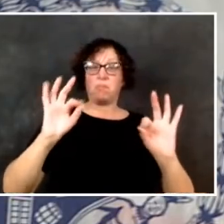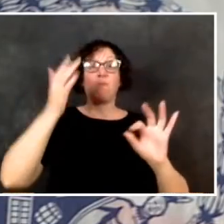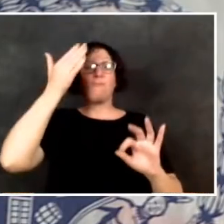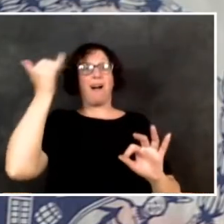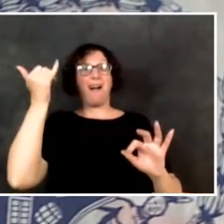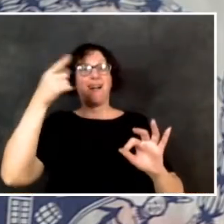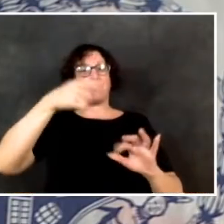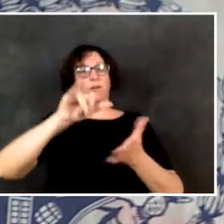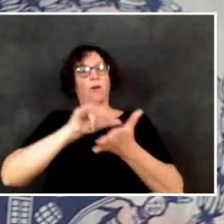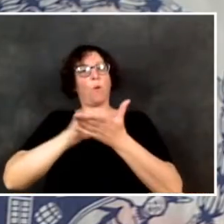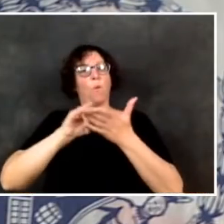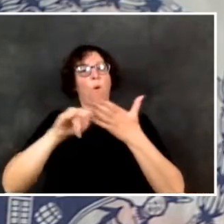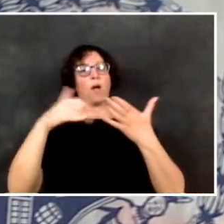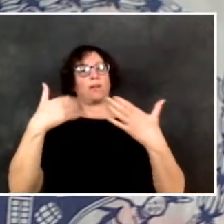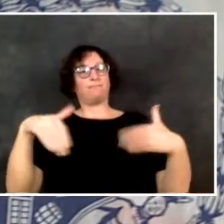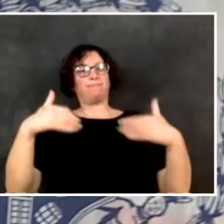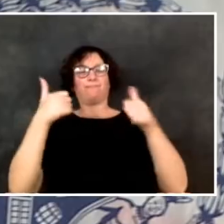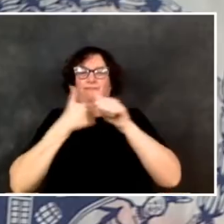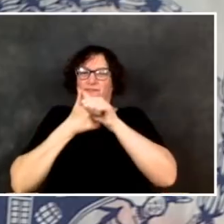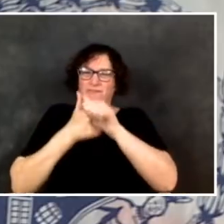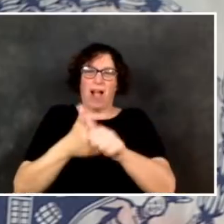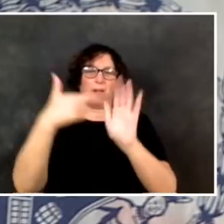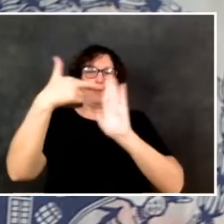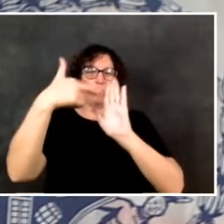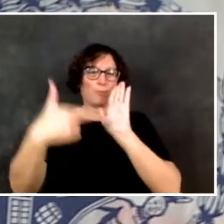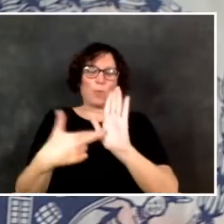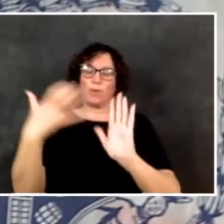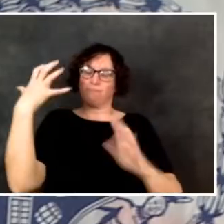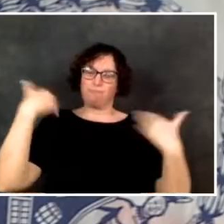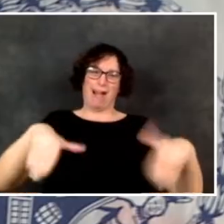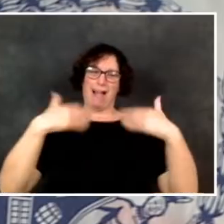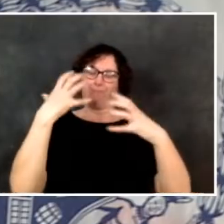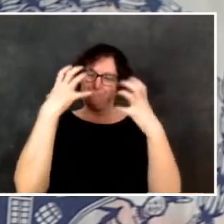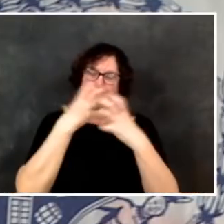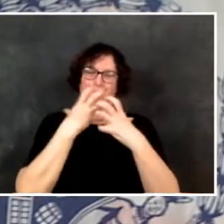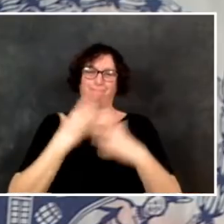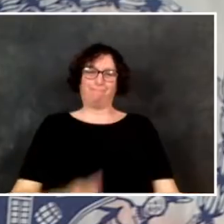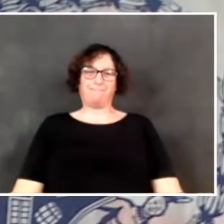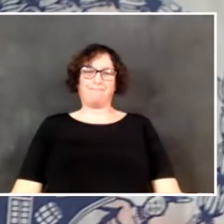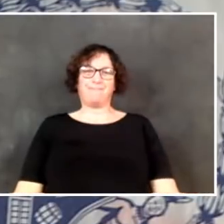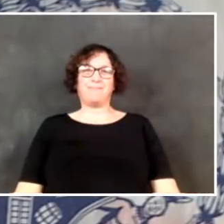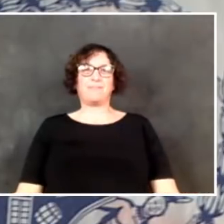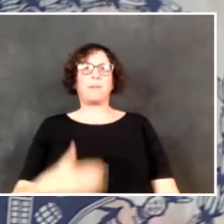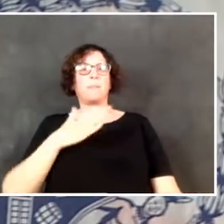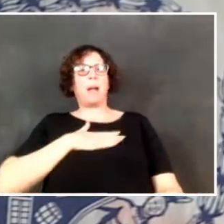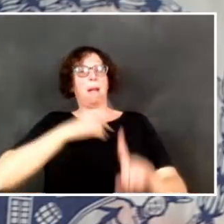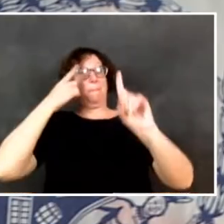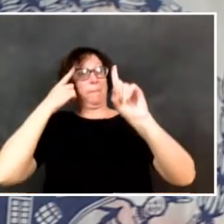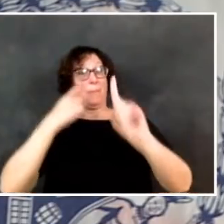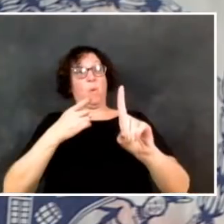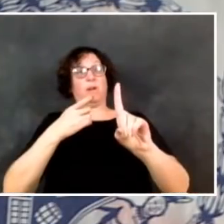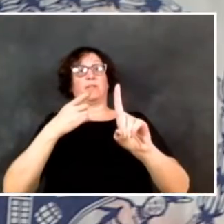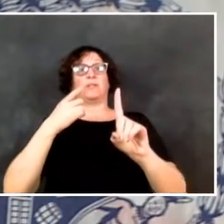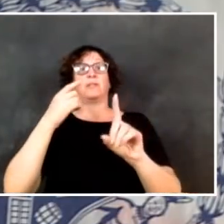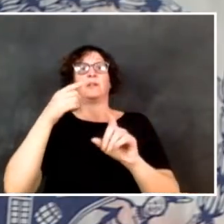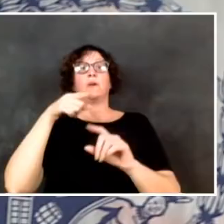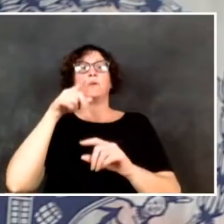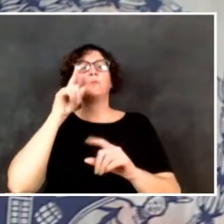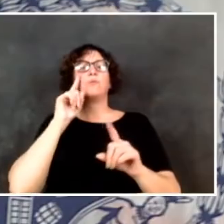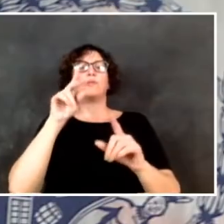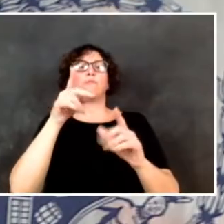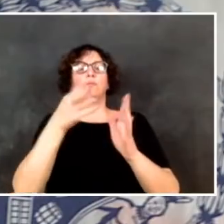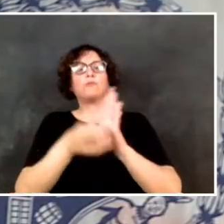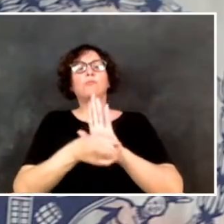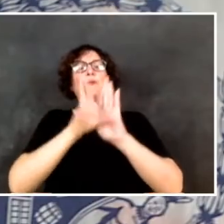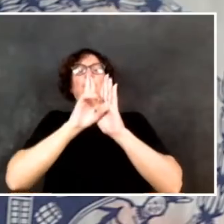really do the composite, if you really do the big picture of what's happened over months now, there's a hell of a lot more of agreement than there's ever